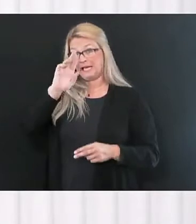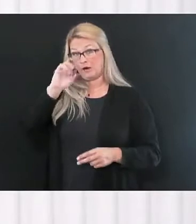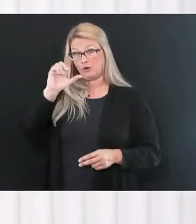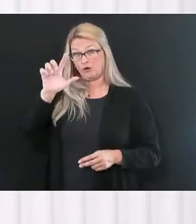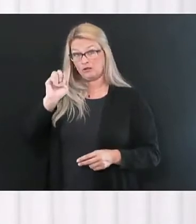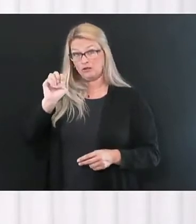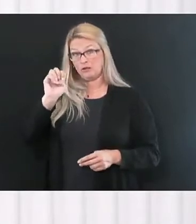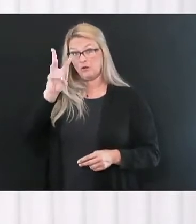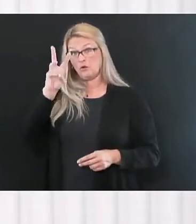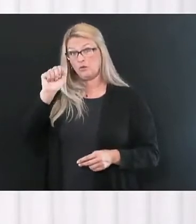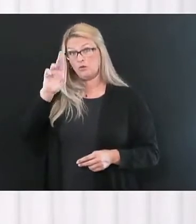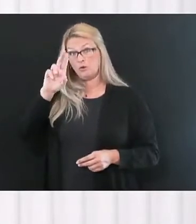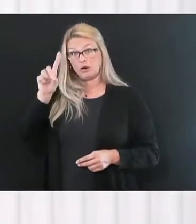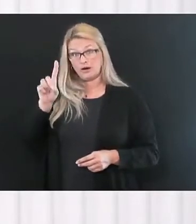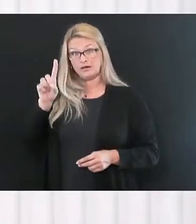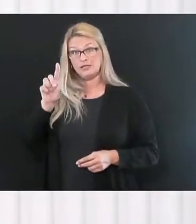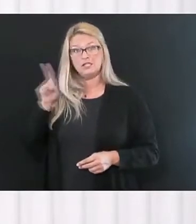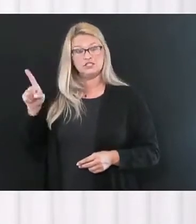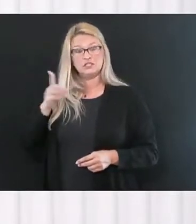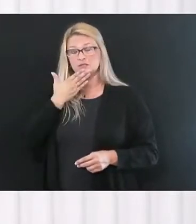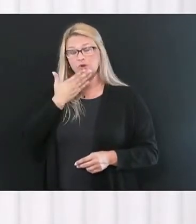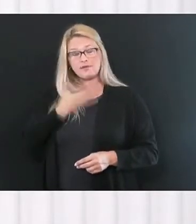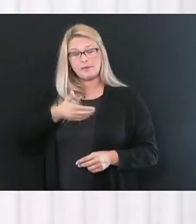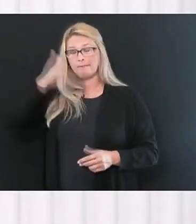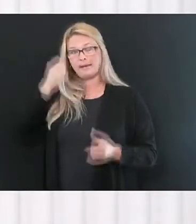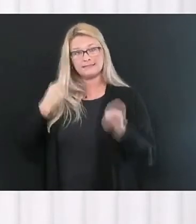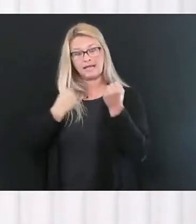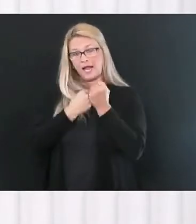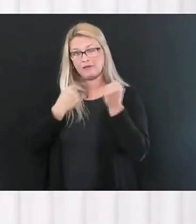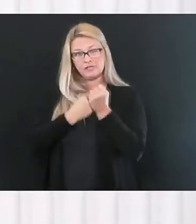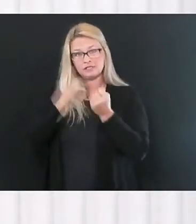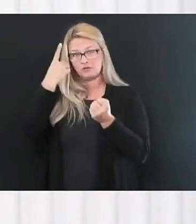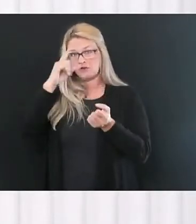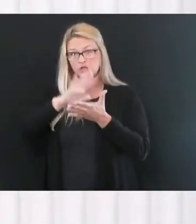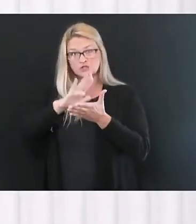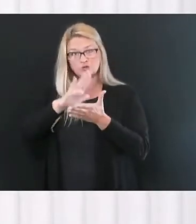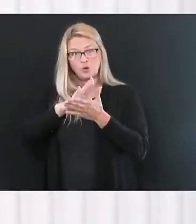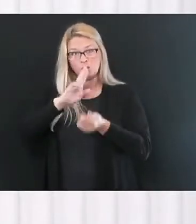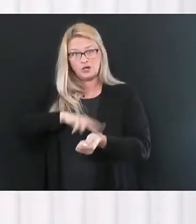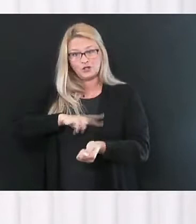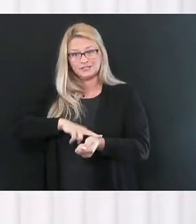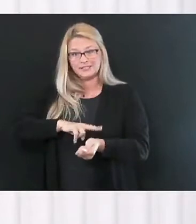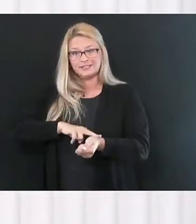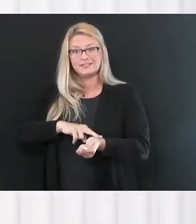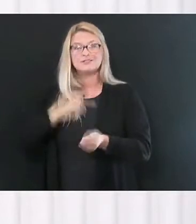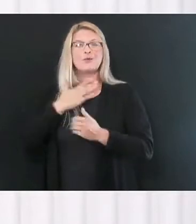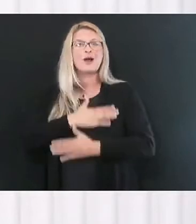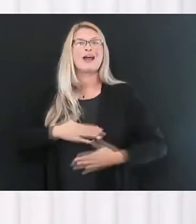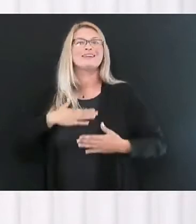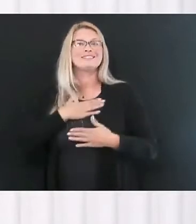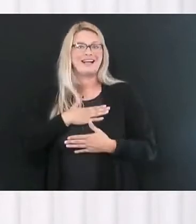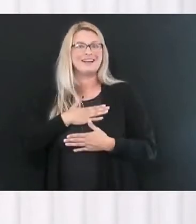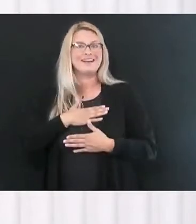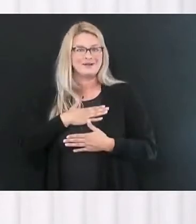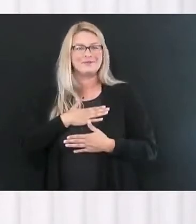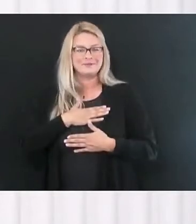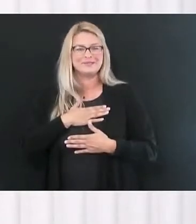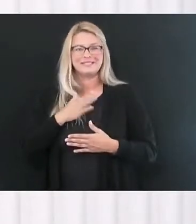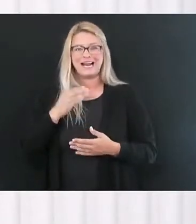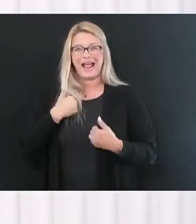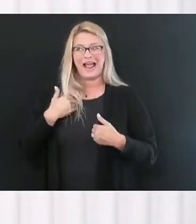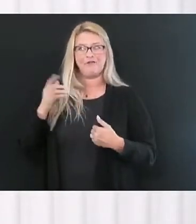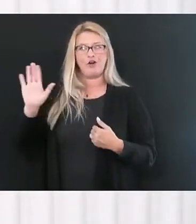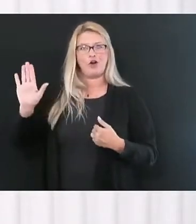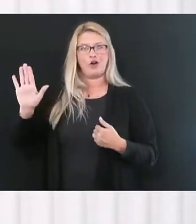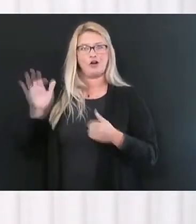is just one of the best advocates I have seen for school nursing, and we are so glad to have her. So she was paying attention